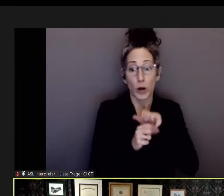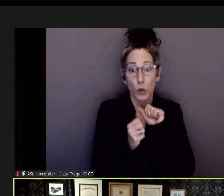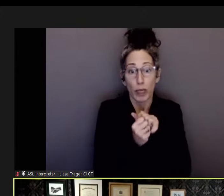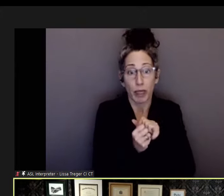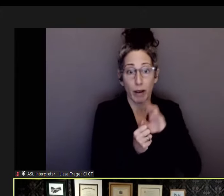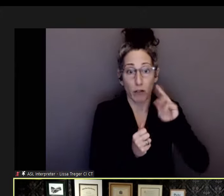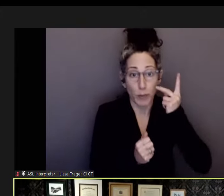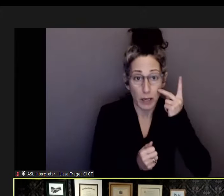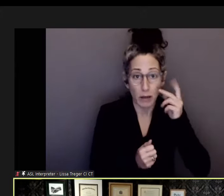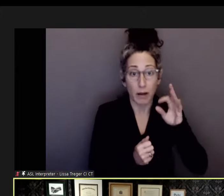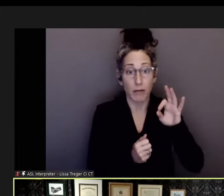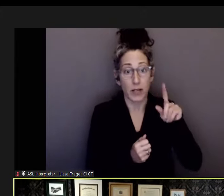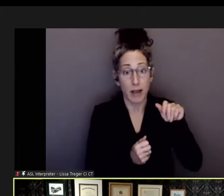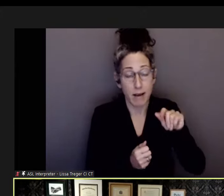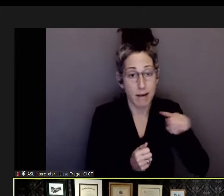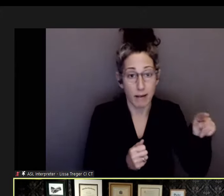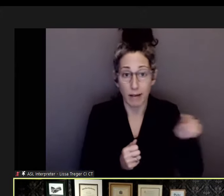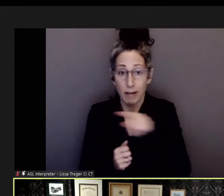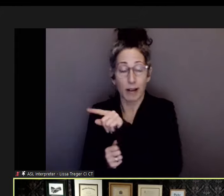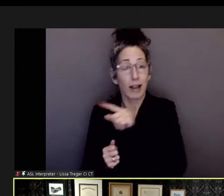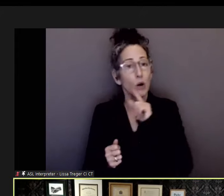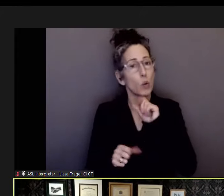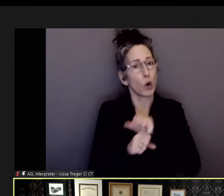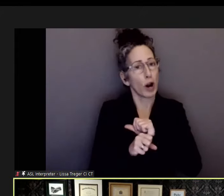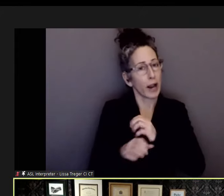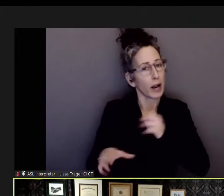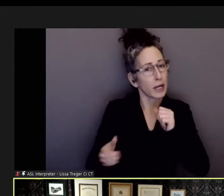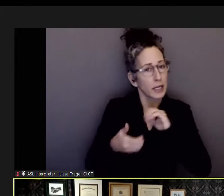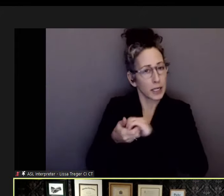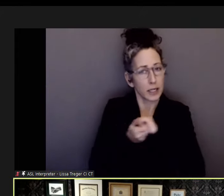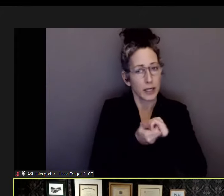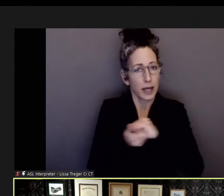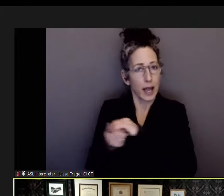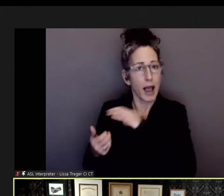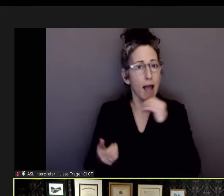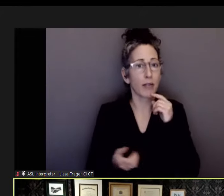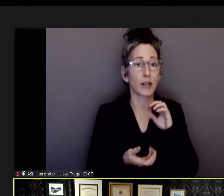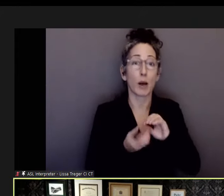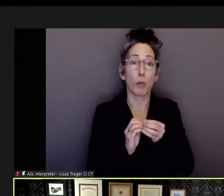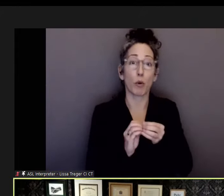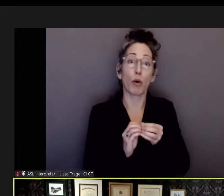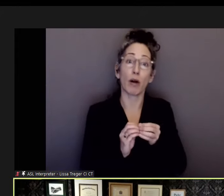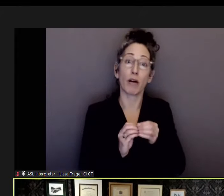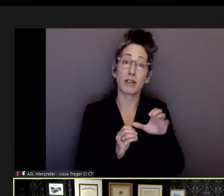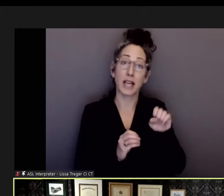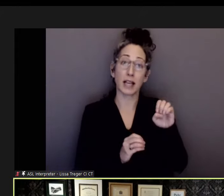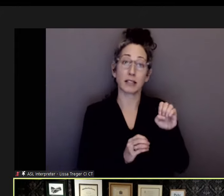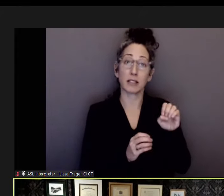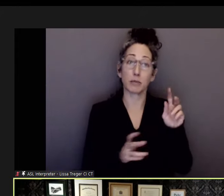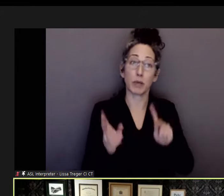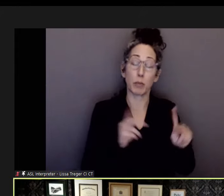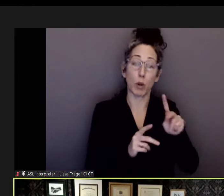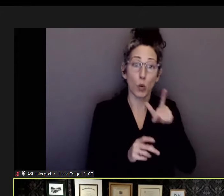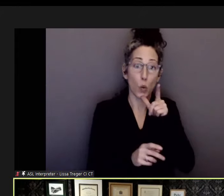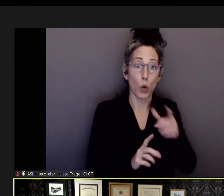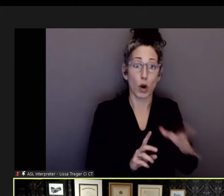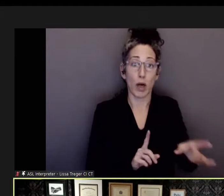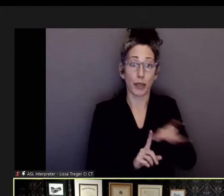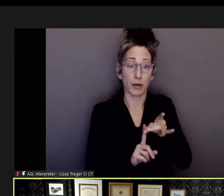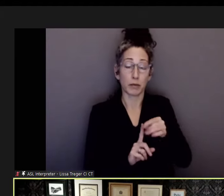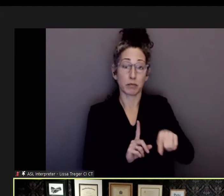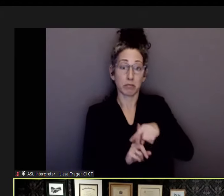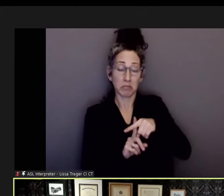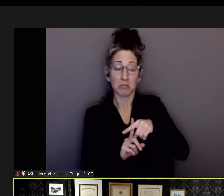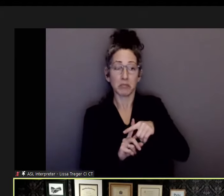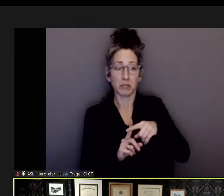the large number of cases that occurred late in 2020 allowed us to complete the